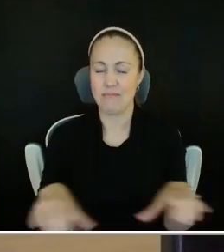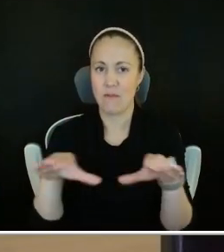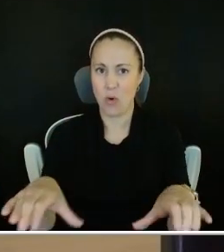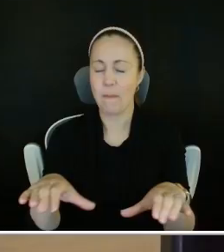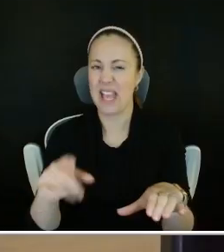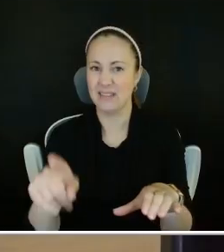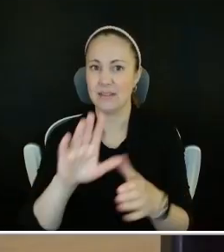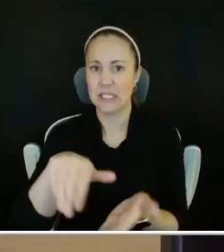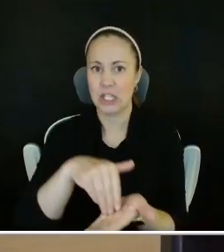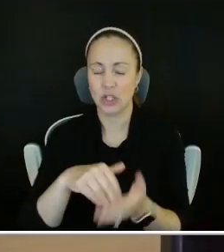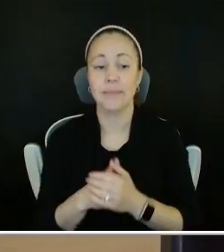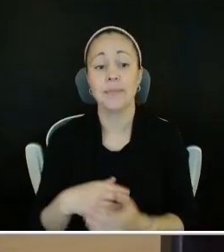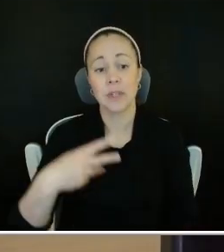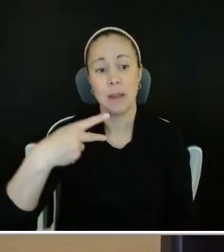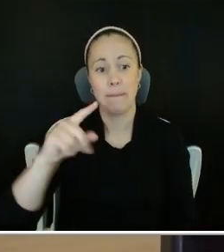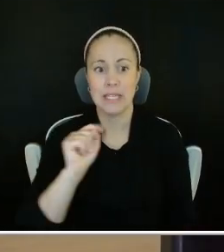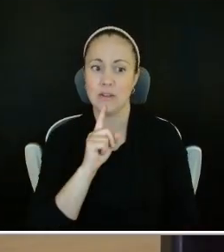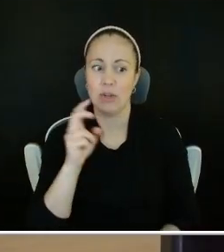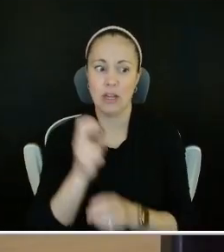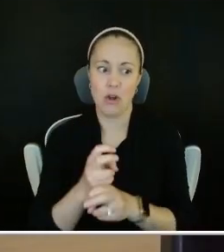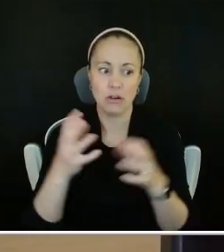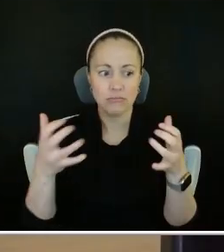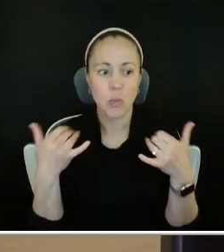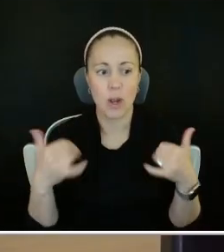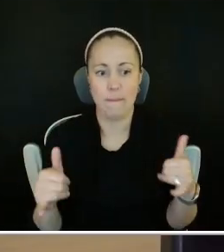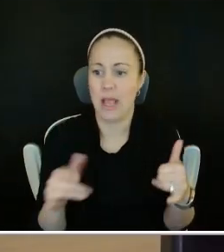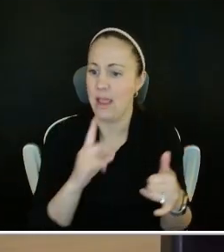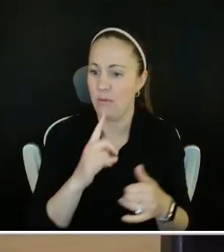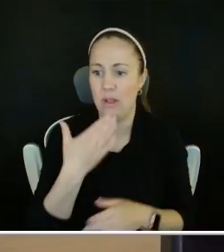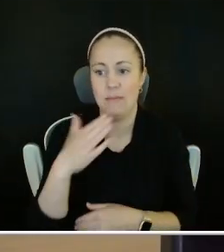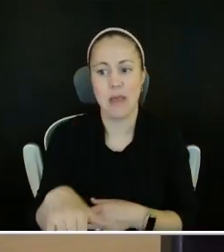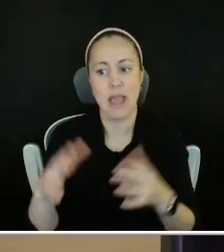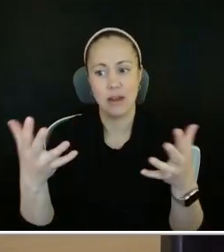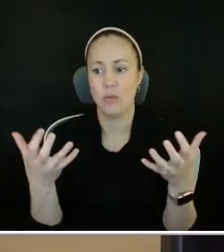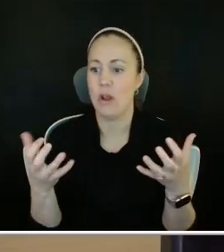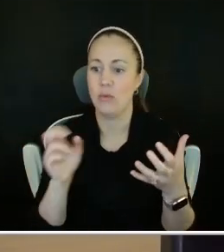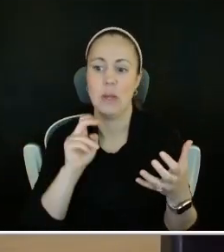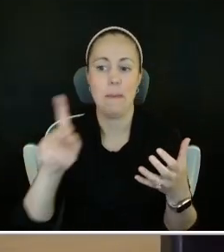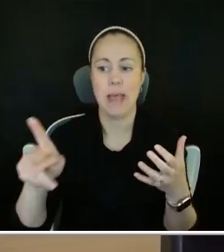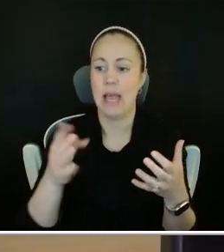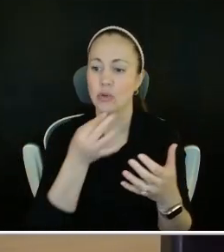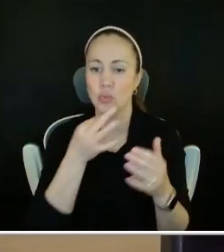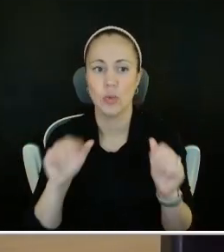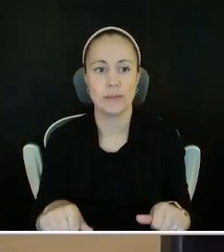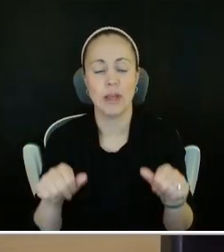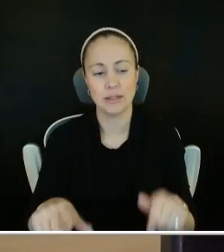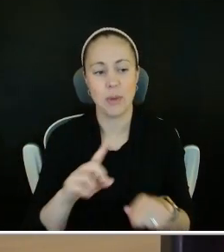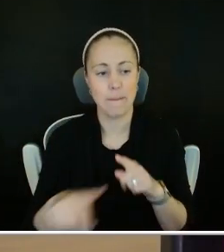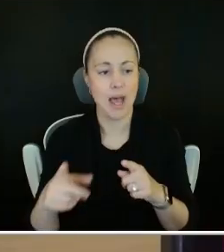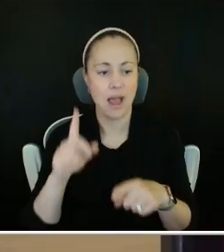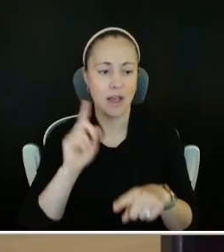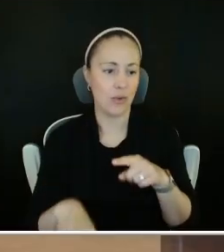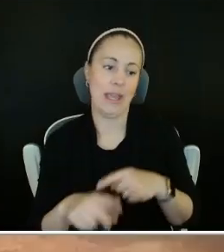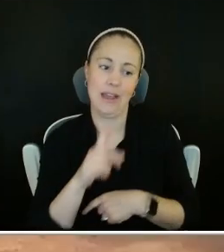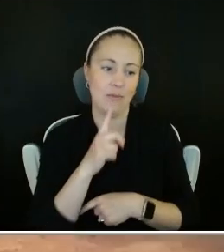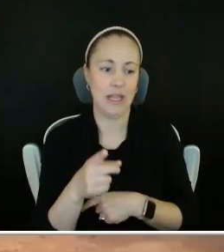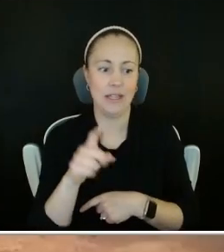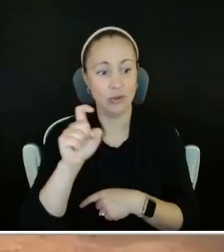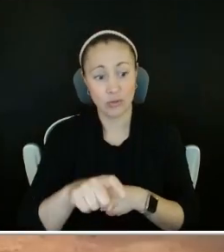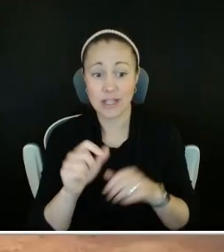just want to play so bad. You want to get back really soon, and you just can't, because you just have to keep working through it till your body's